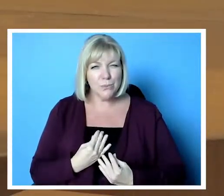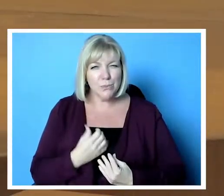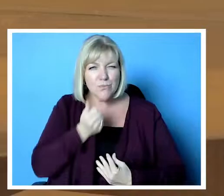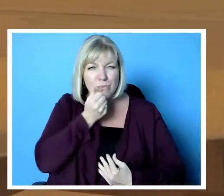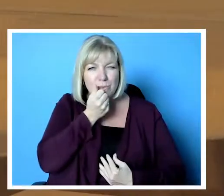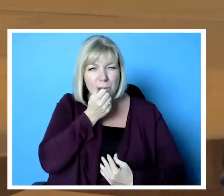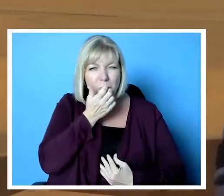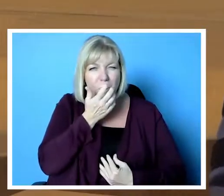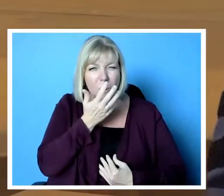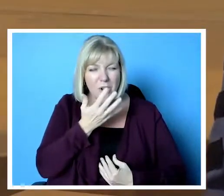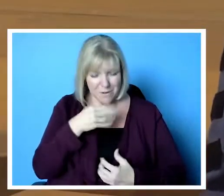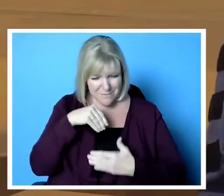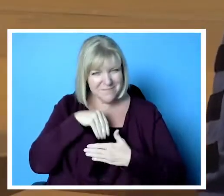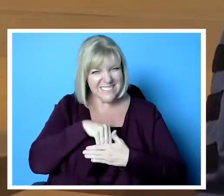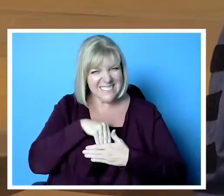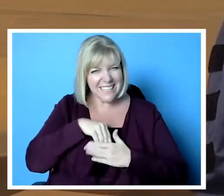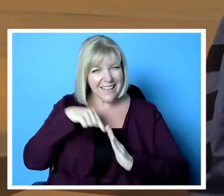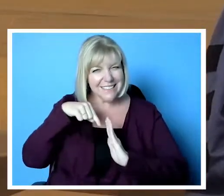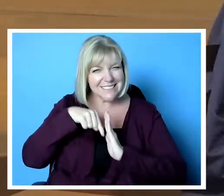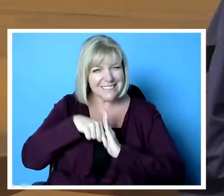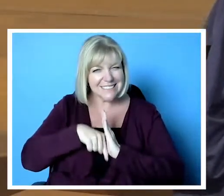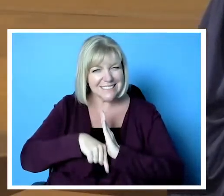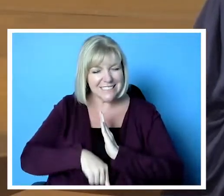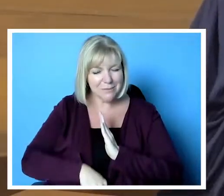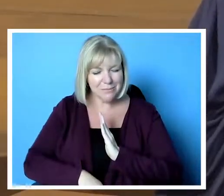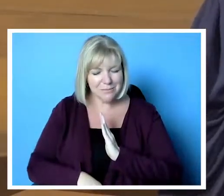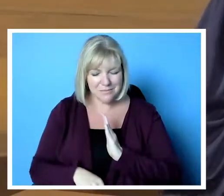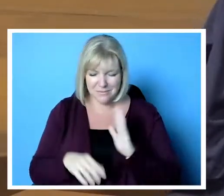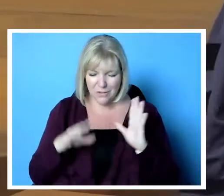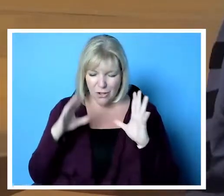you. So close your eyes.